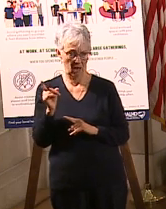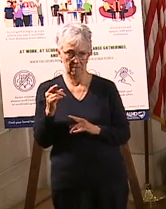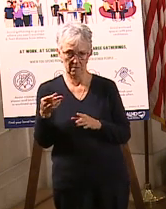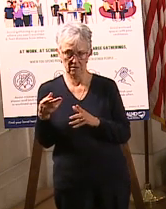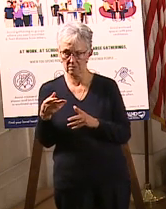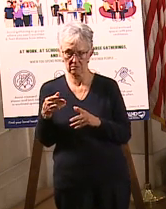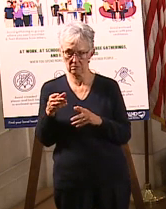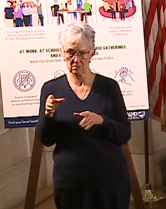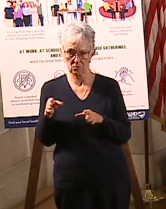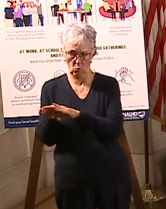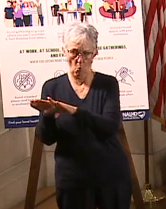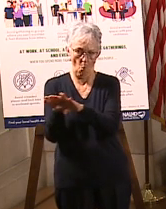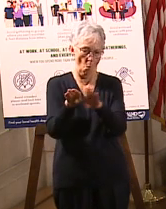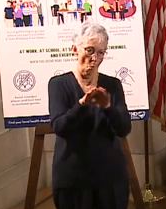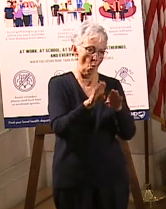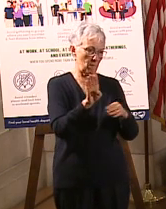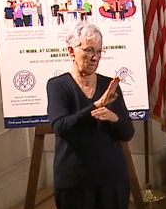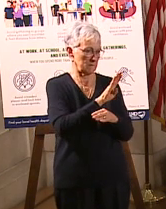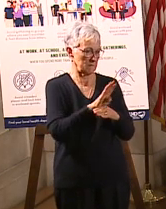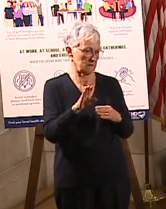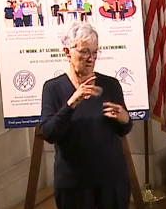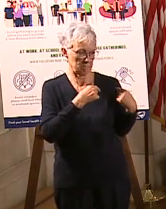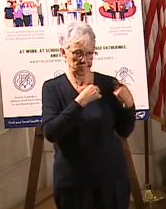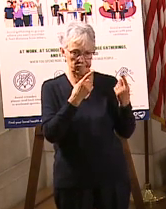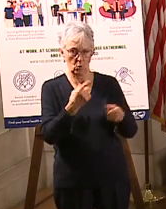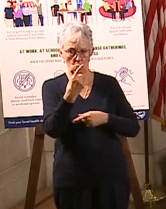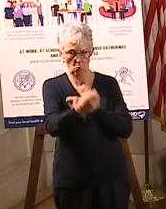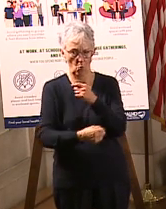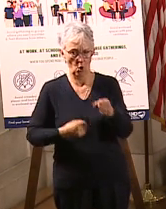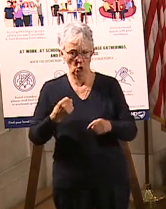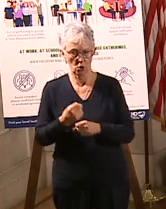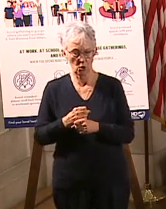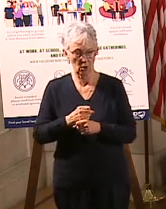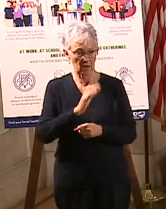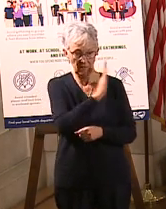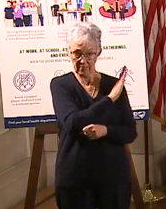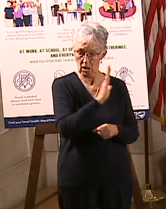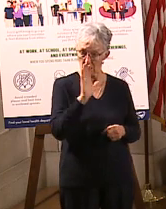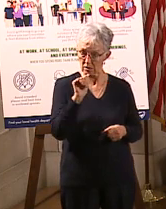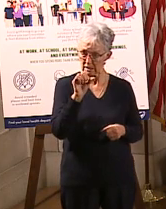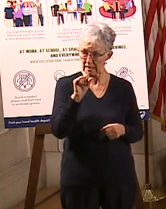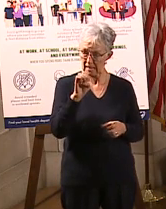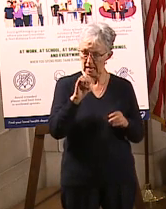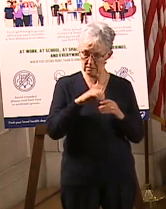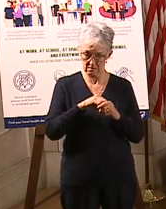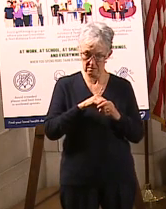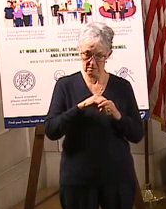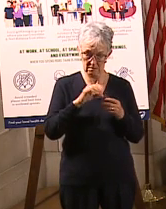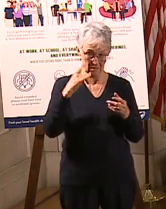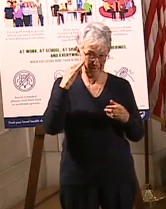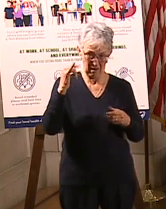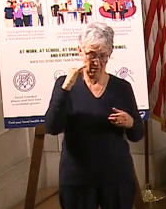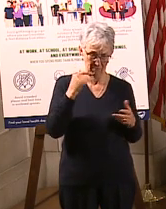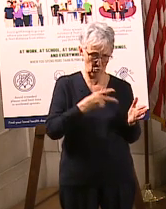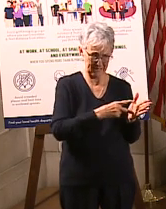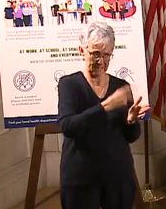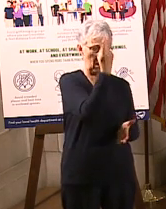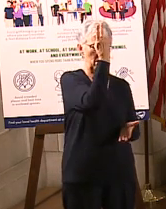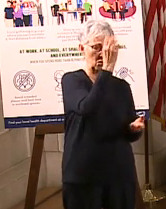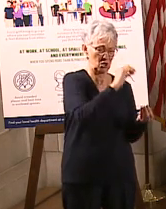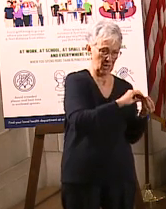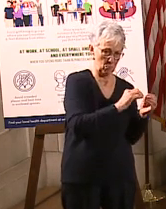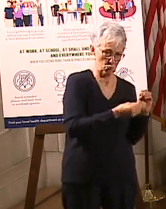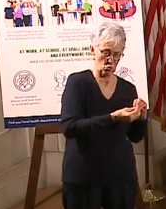is seeing their average case rates are more than double Nebraska right now. So I think part of the danger is when you do these